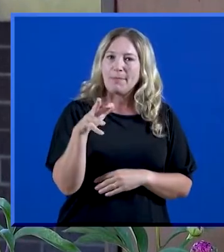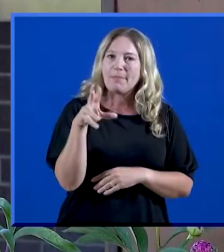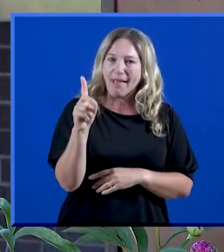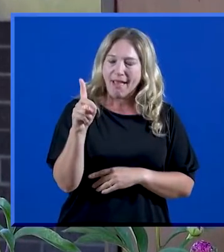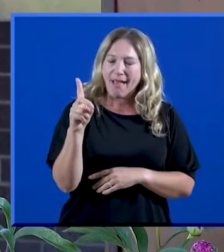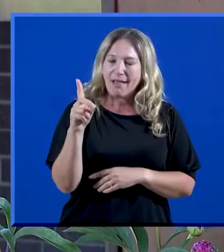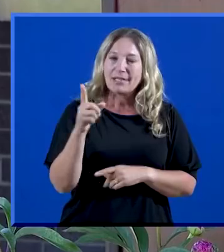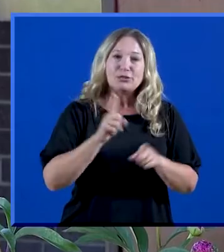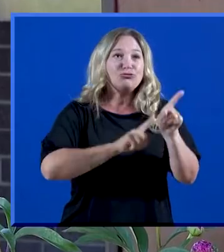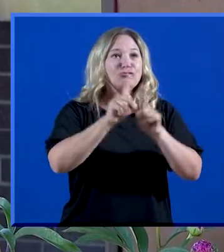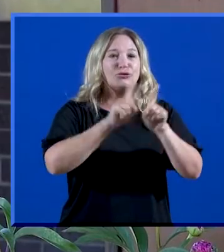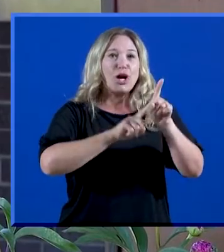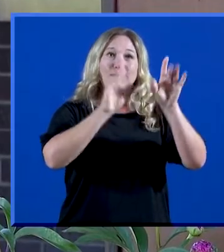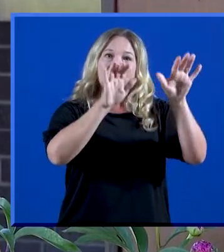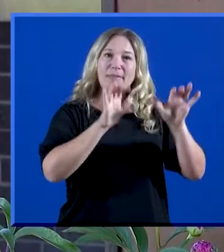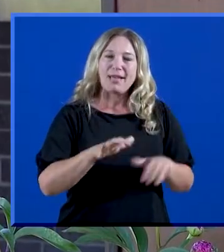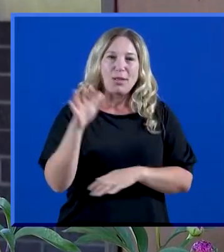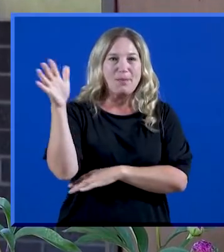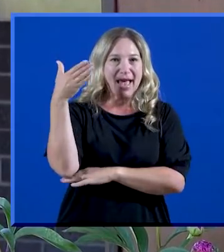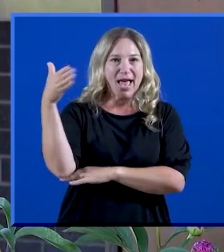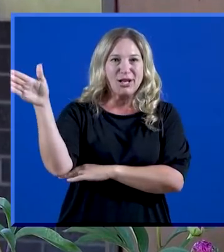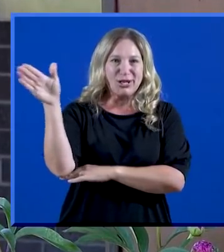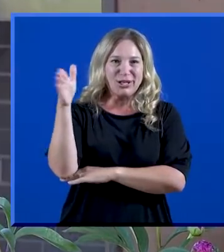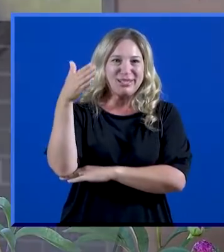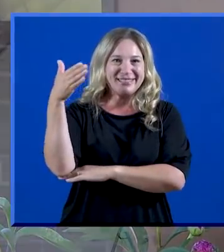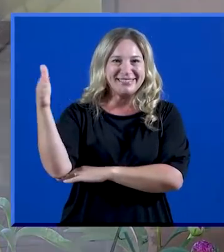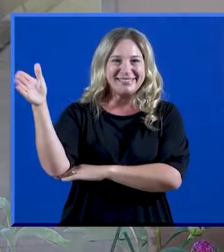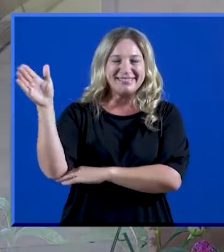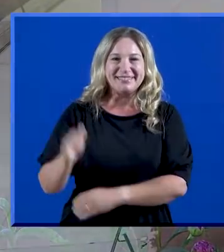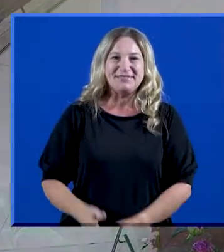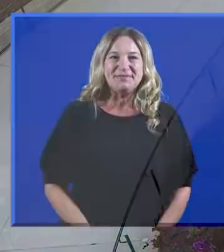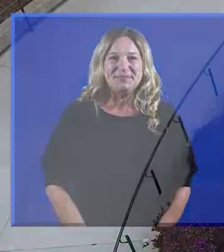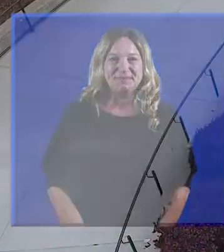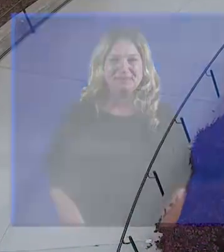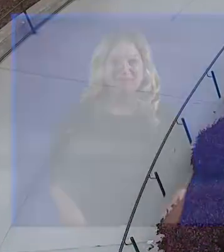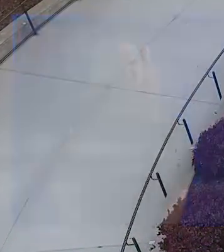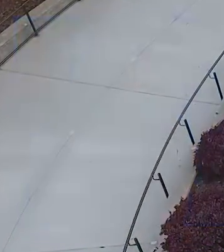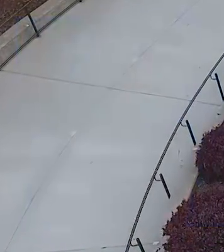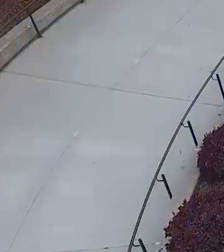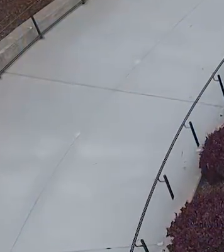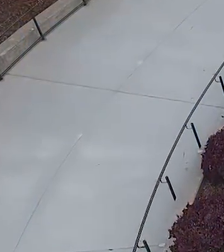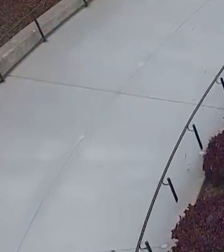School Band, directed by Mr. Paul Everts, performing the Star-Spangled Banner.